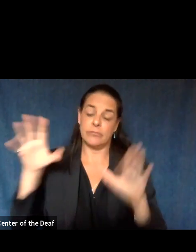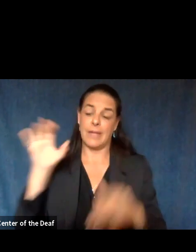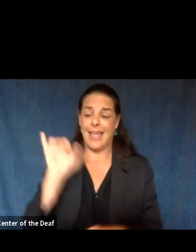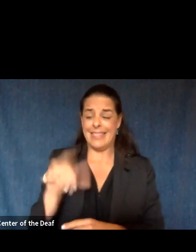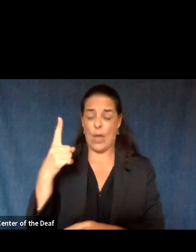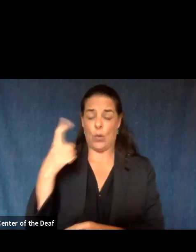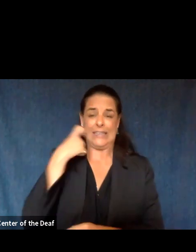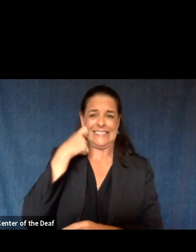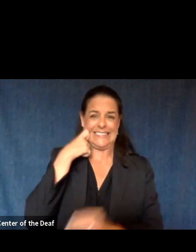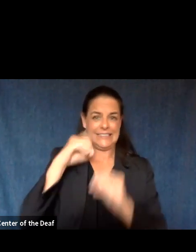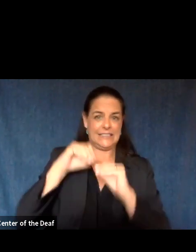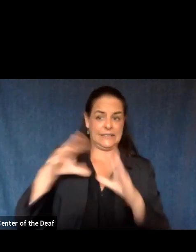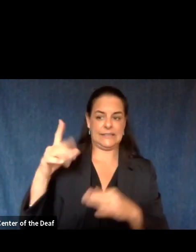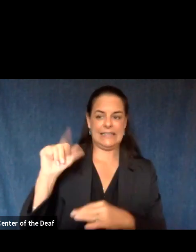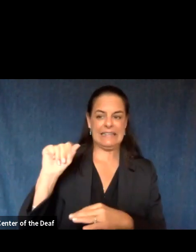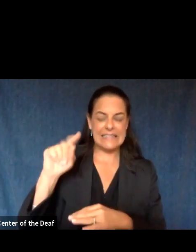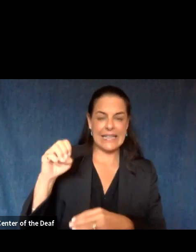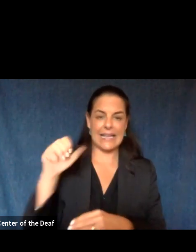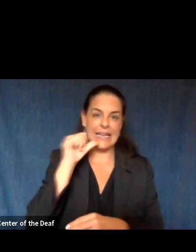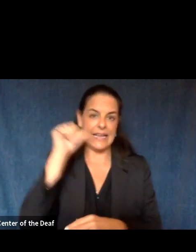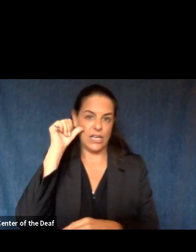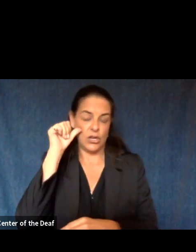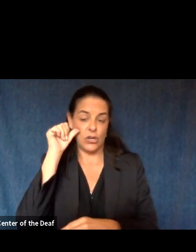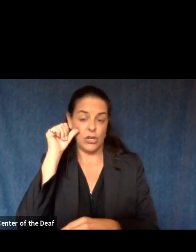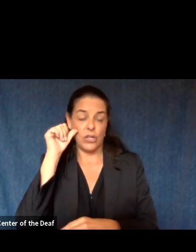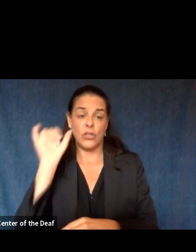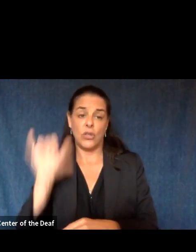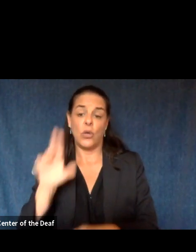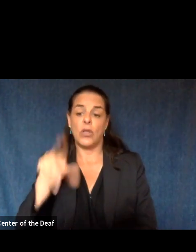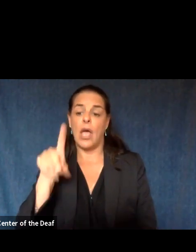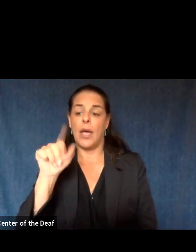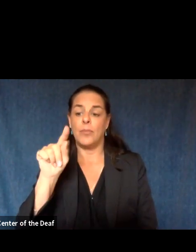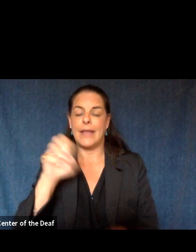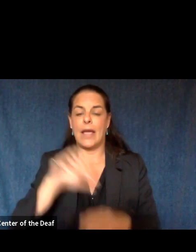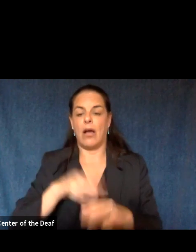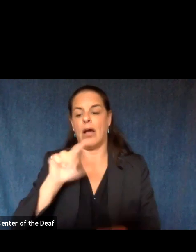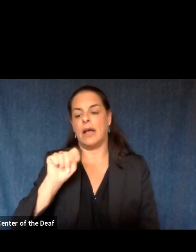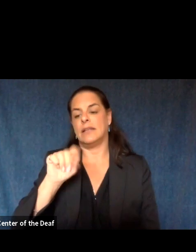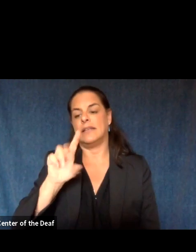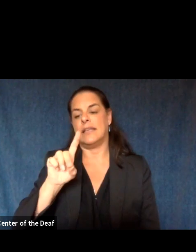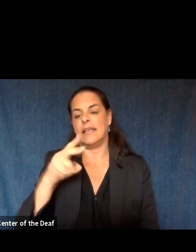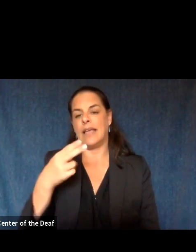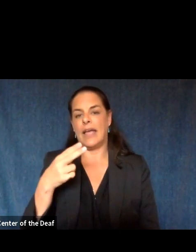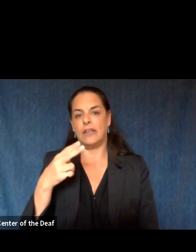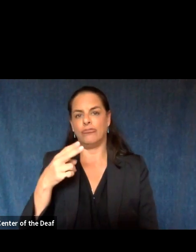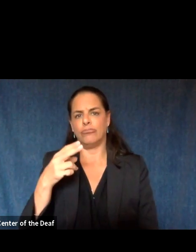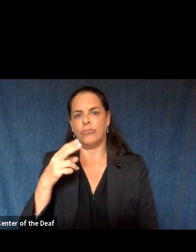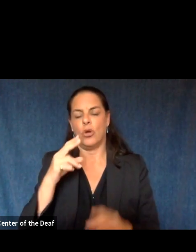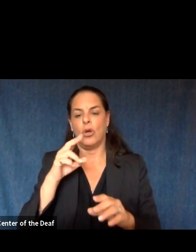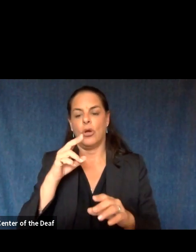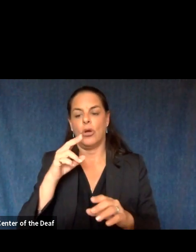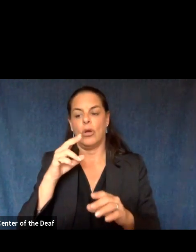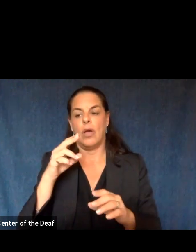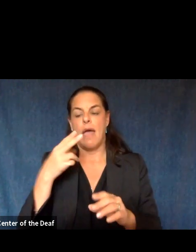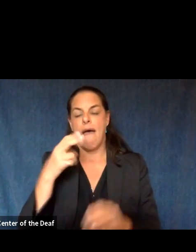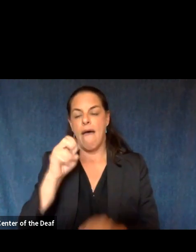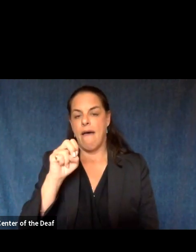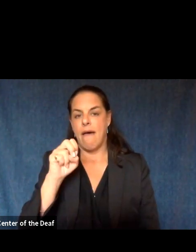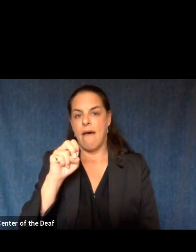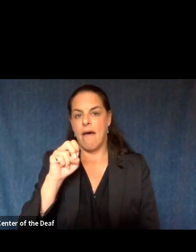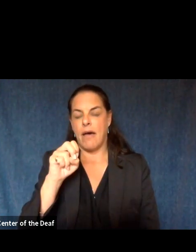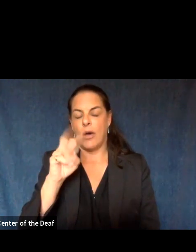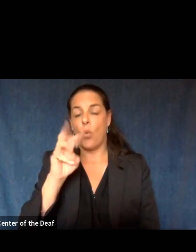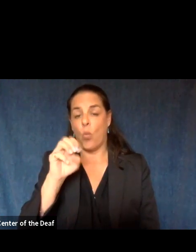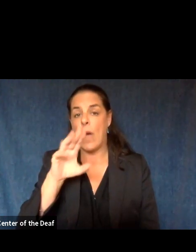come out late yesterday that we received, and so those get updated on the TDH website, not the full report, but the categorizations. But that